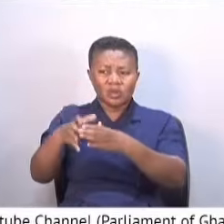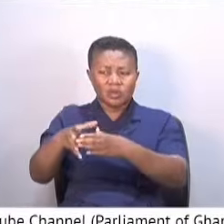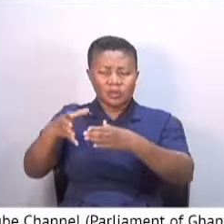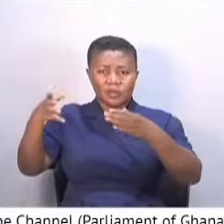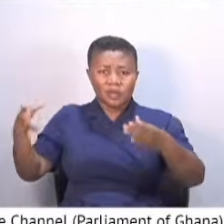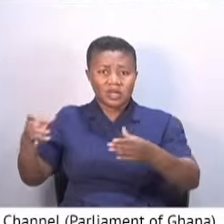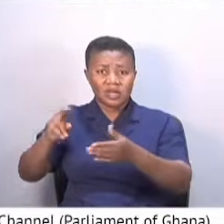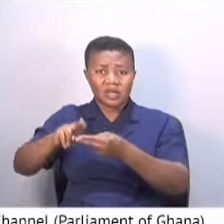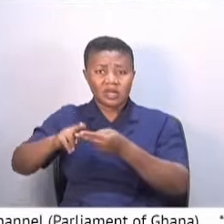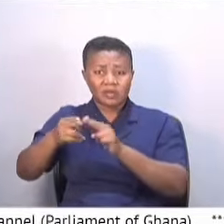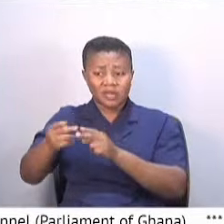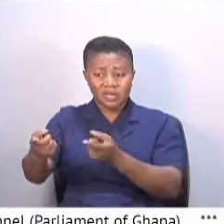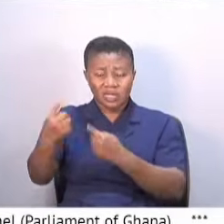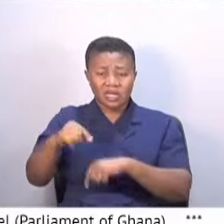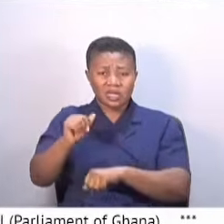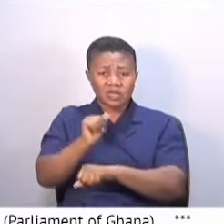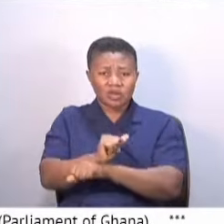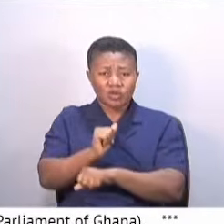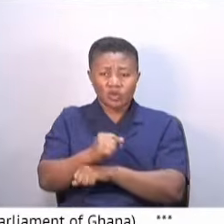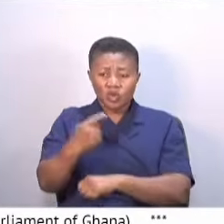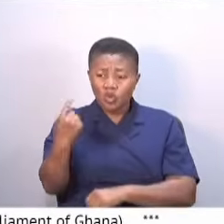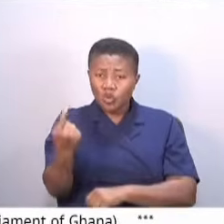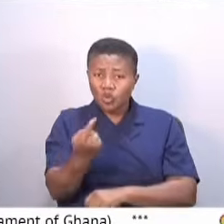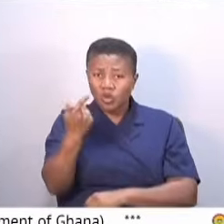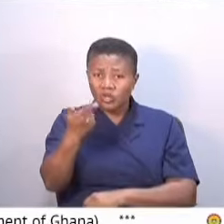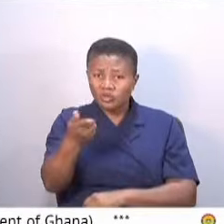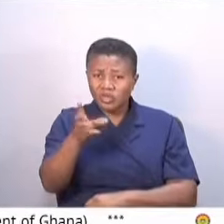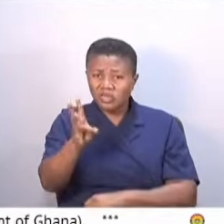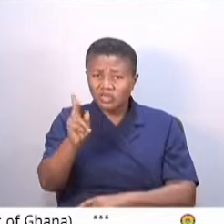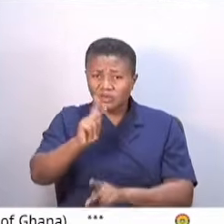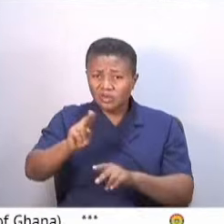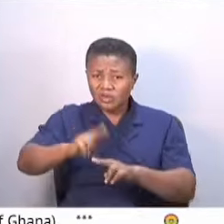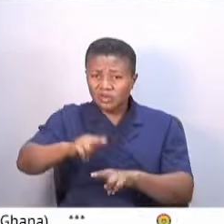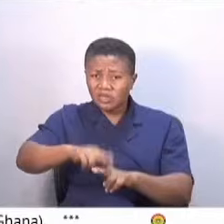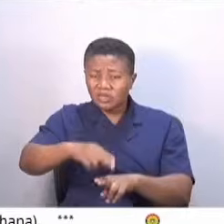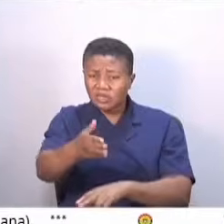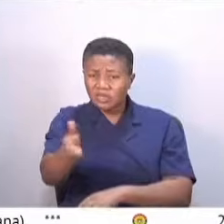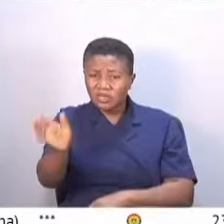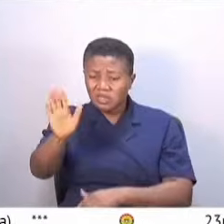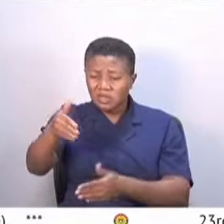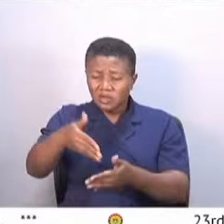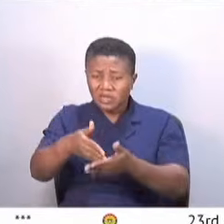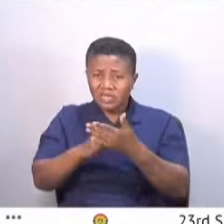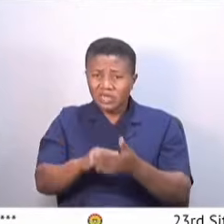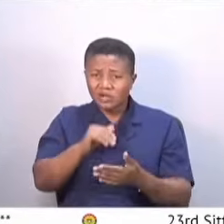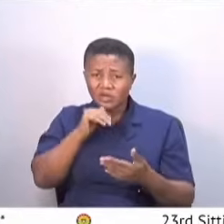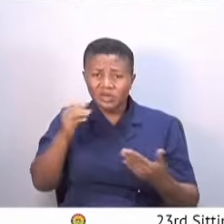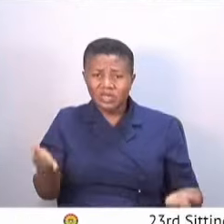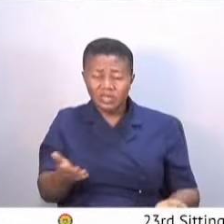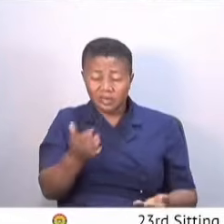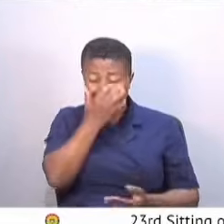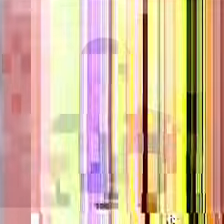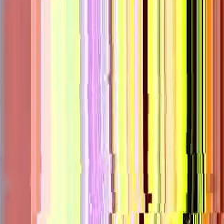work. And 26 of you are here. Your leader is not here.